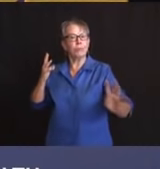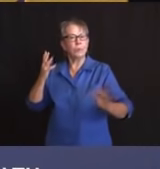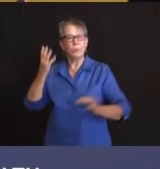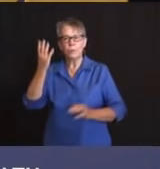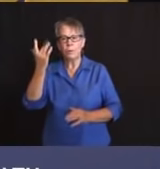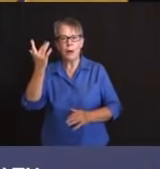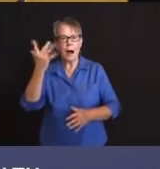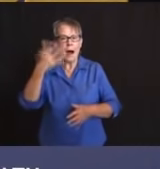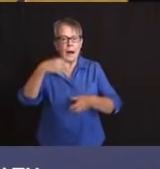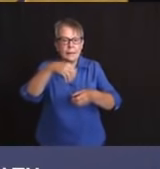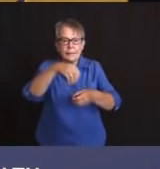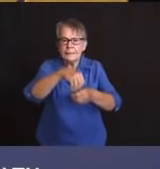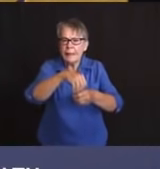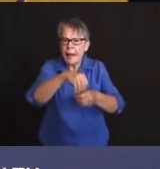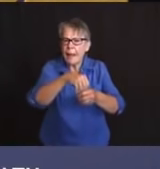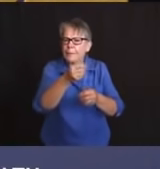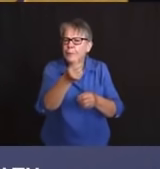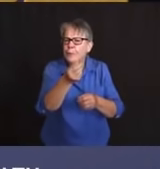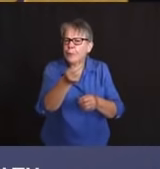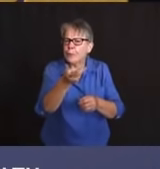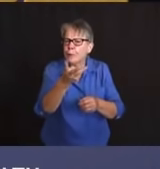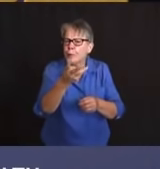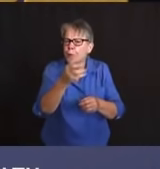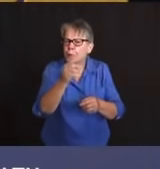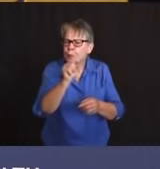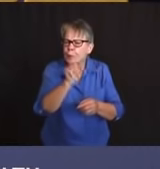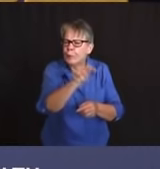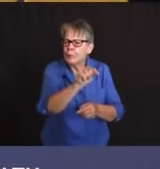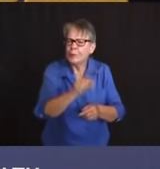terms of social distancing, capacity,